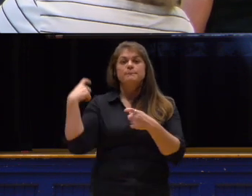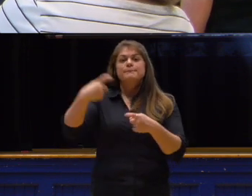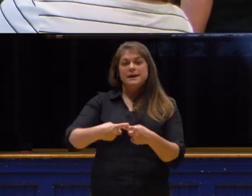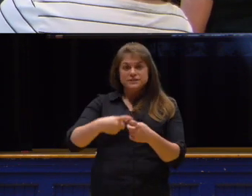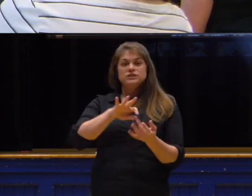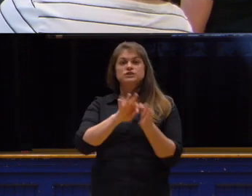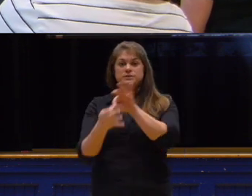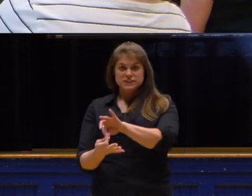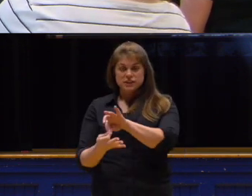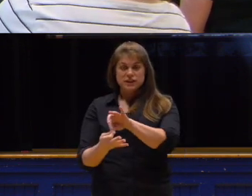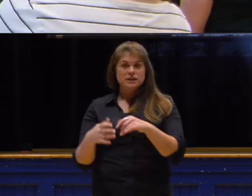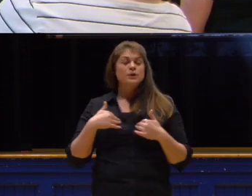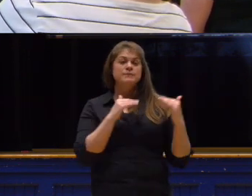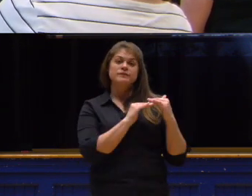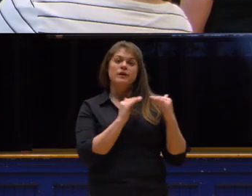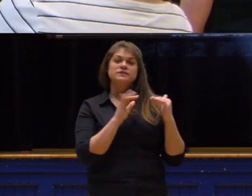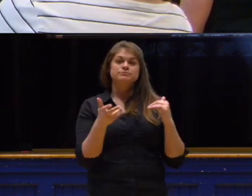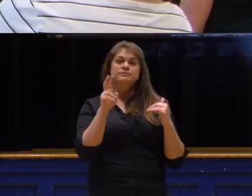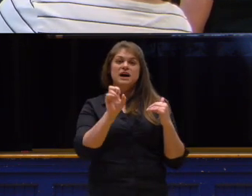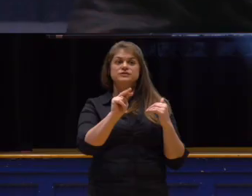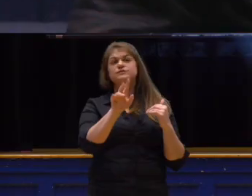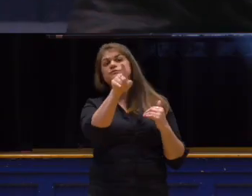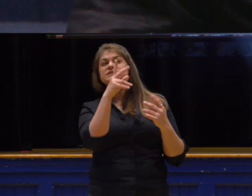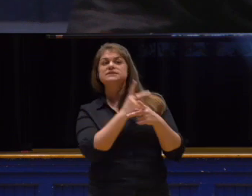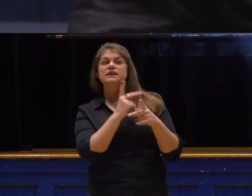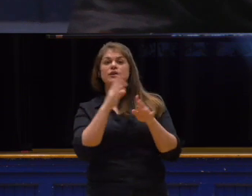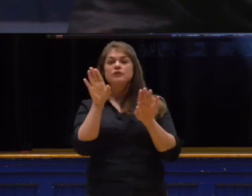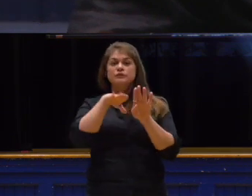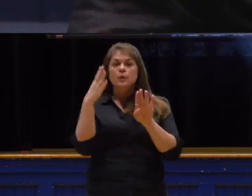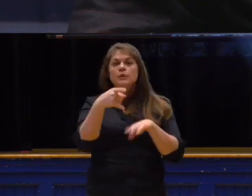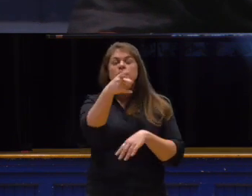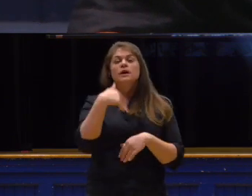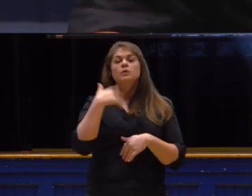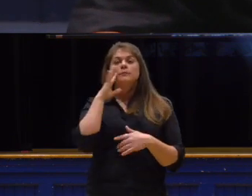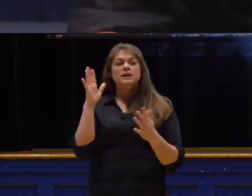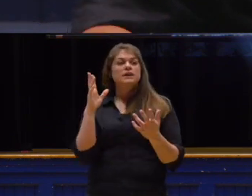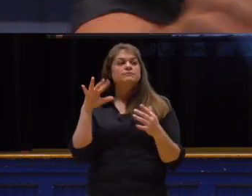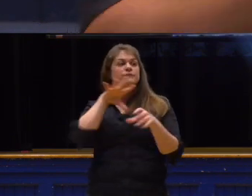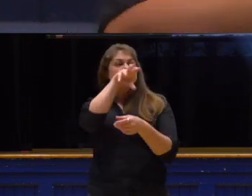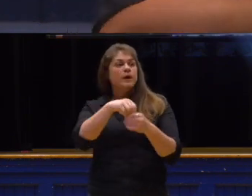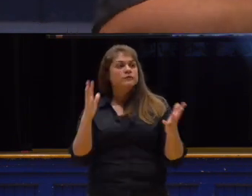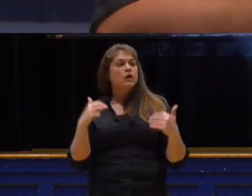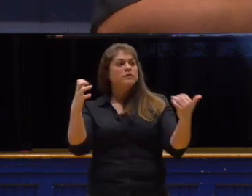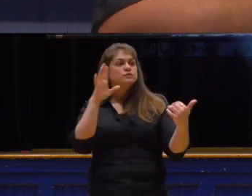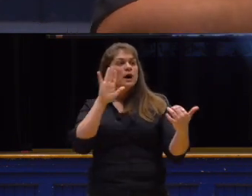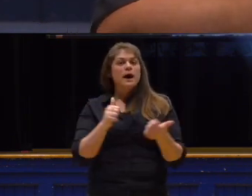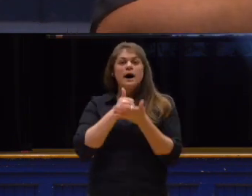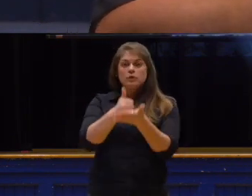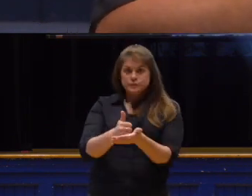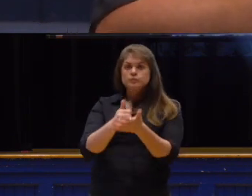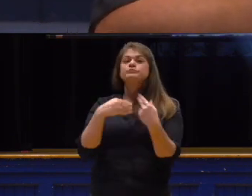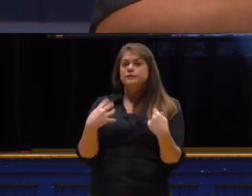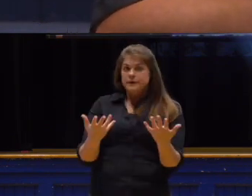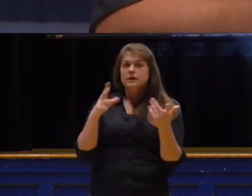interpretation. My colleague Patrick Marvin, who is at the front door, it will be in the audience, and he can help connect you with all of those